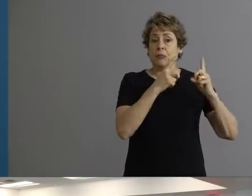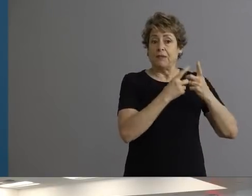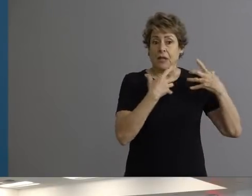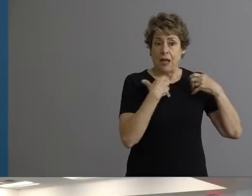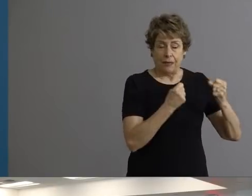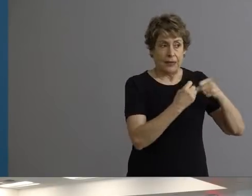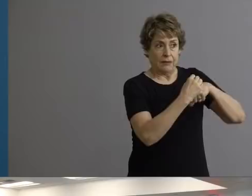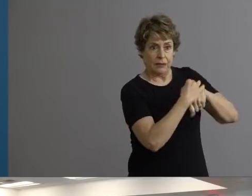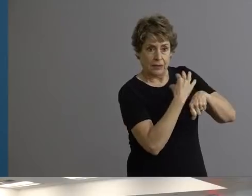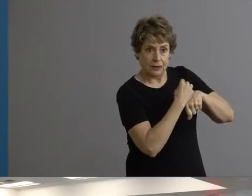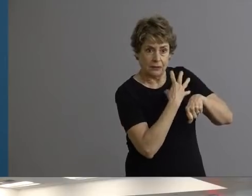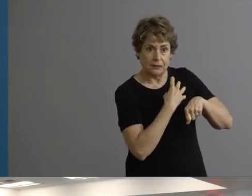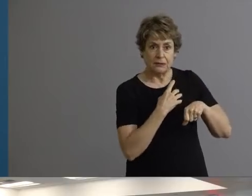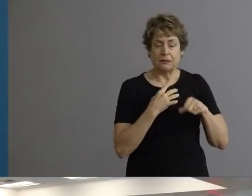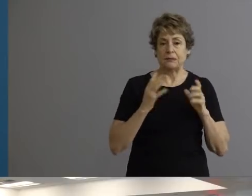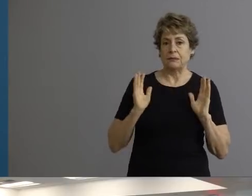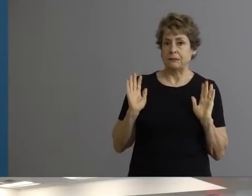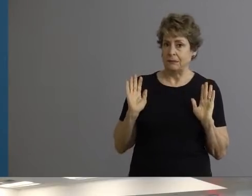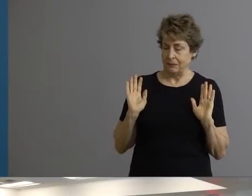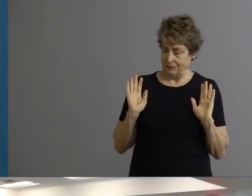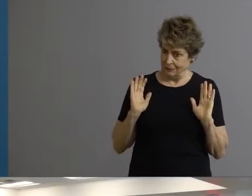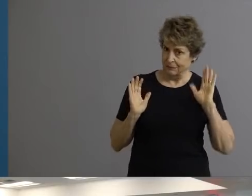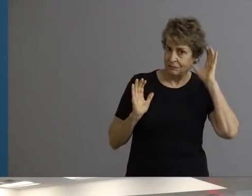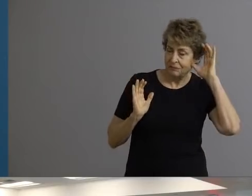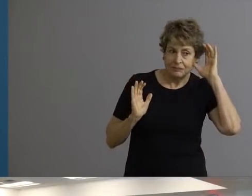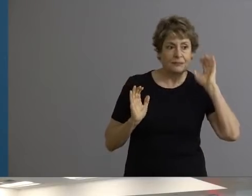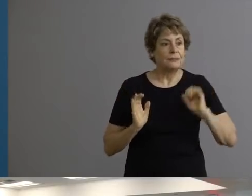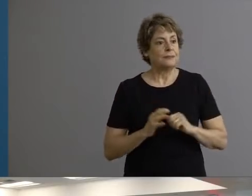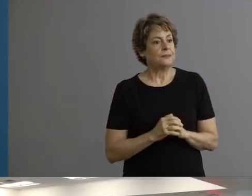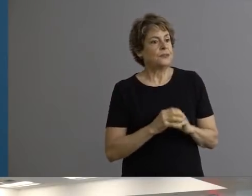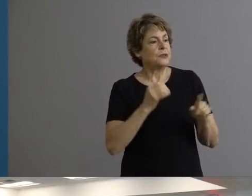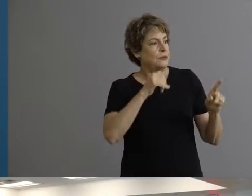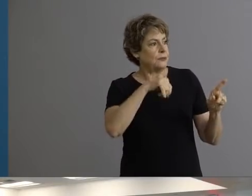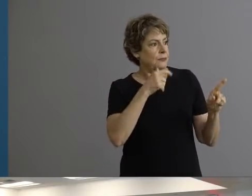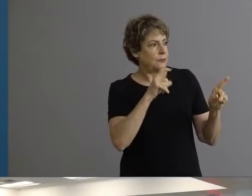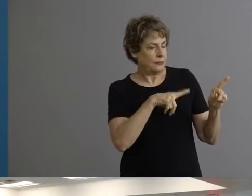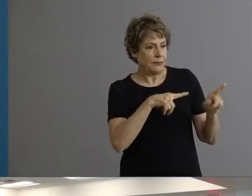doesn't happen in 2 weeks. Well, we don't have to wait.